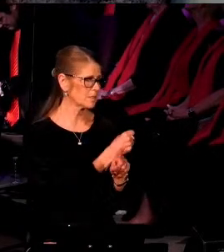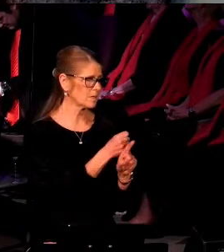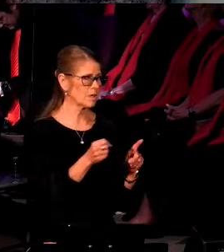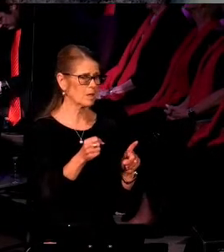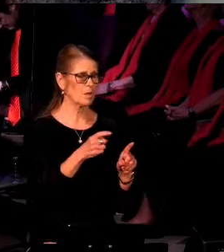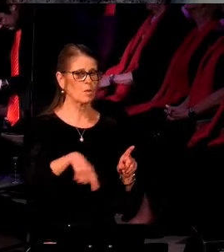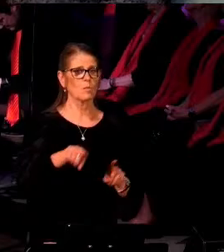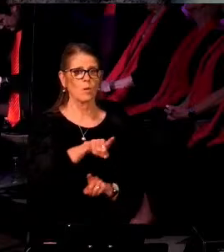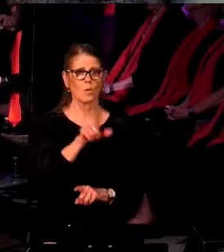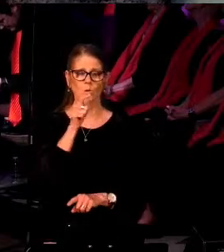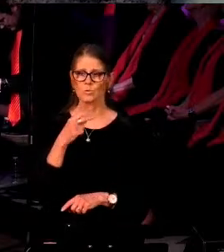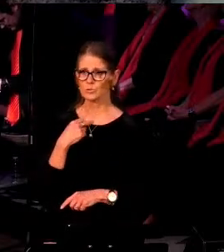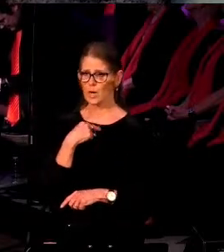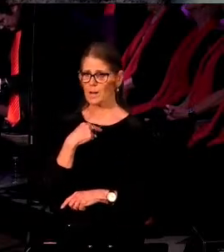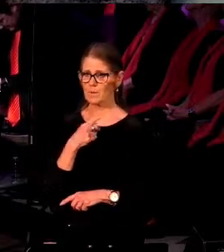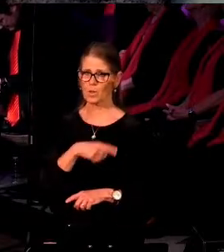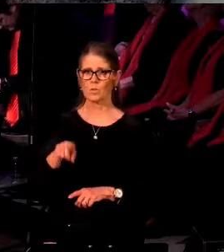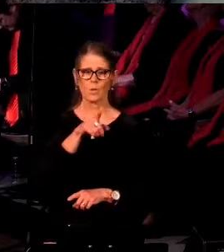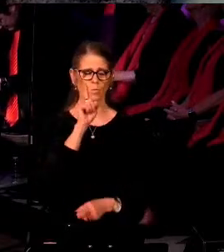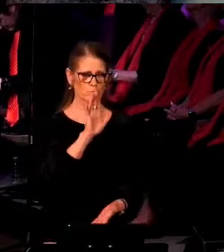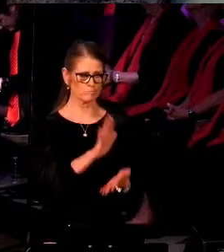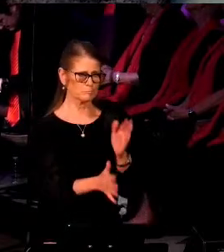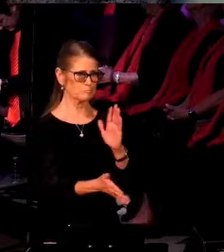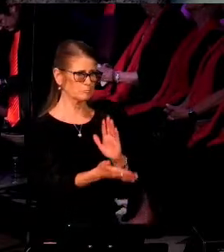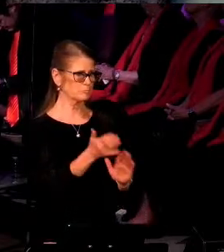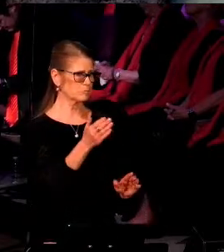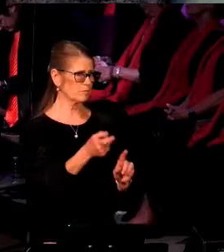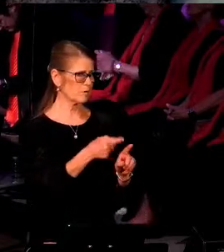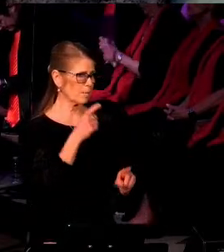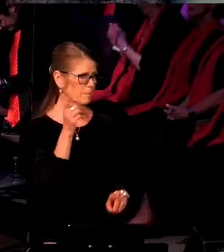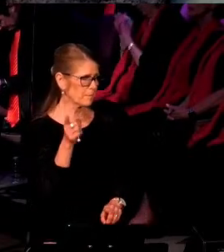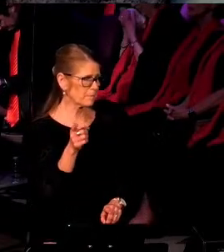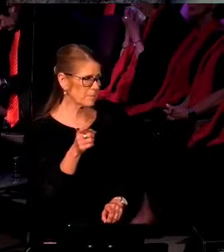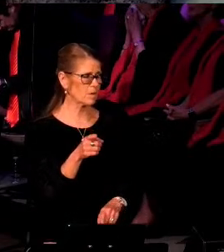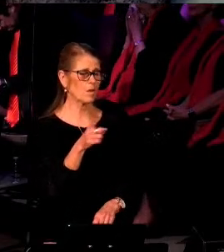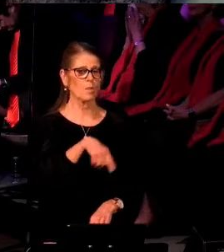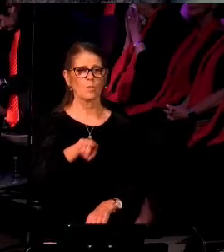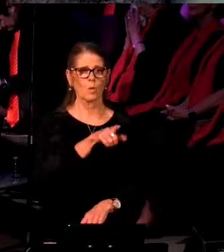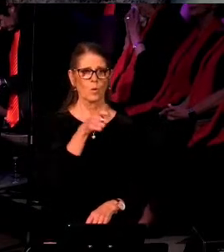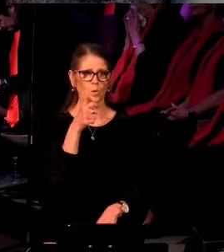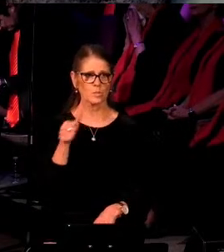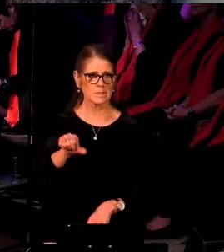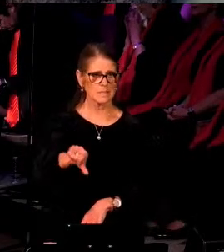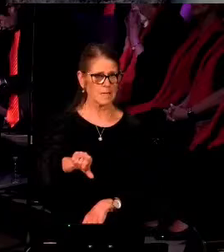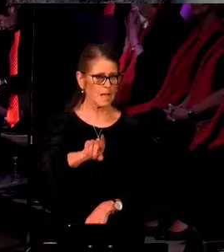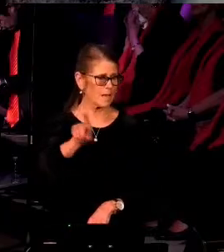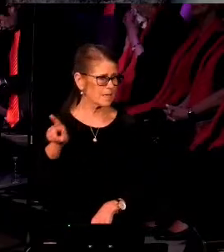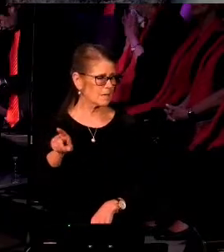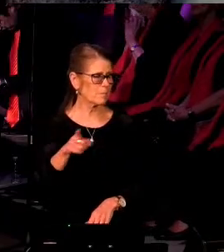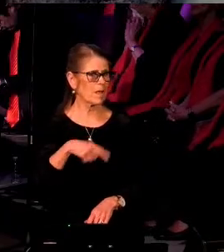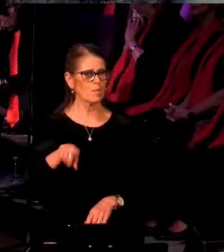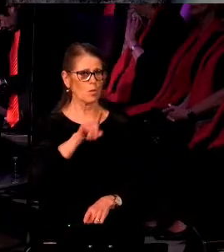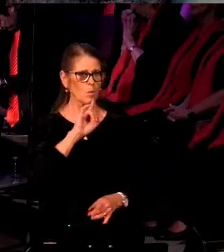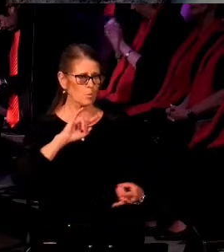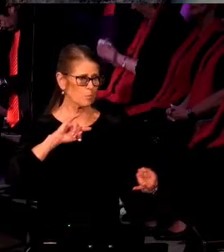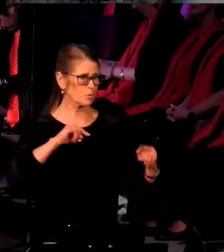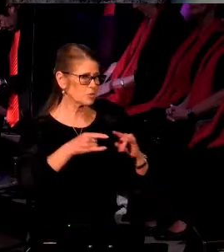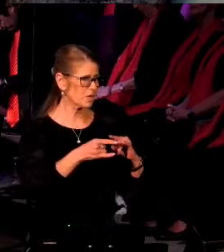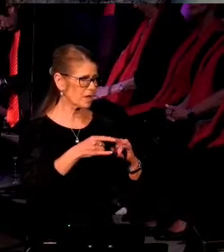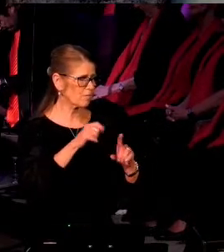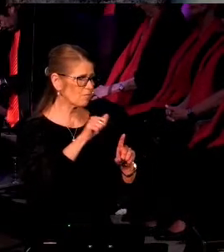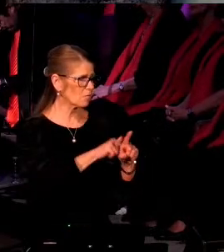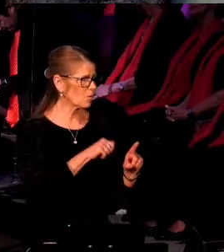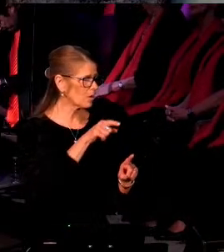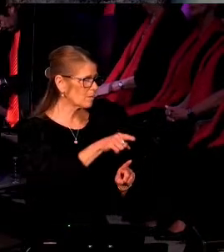him, and those who will wash their hands of him, and those who have denied him, and those who have betrayed him, ever